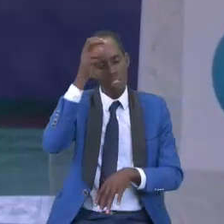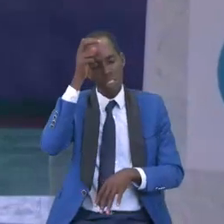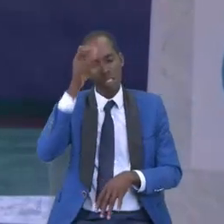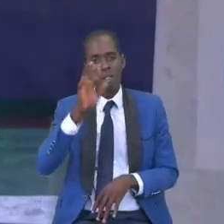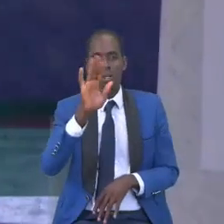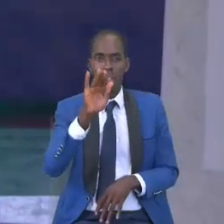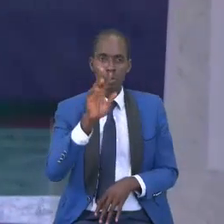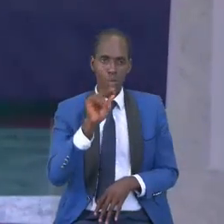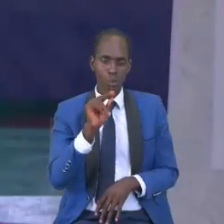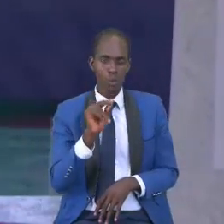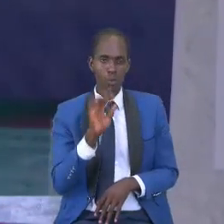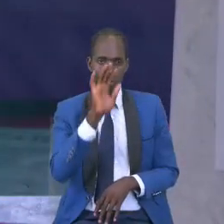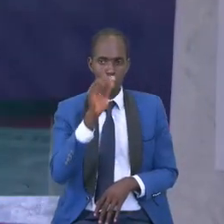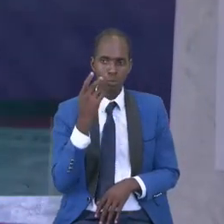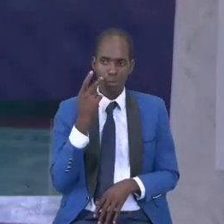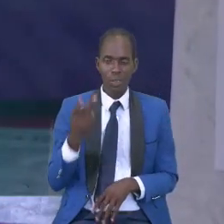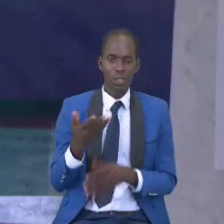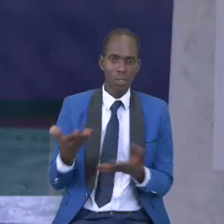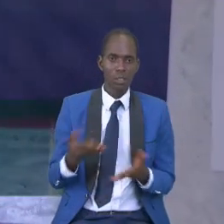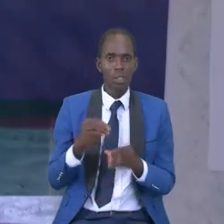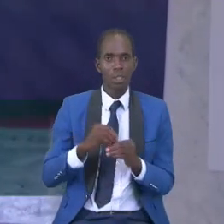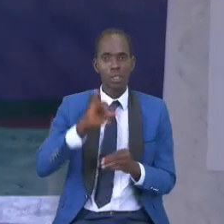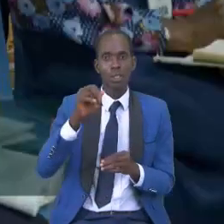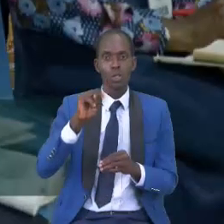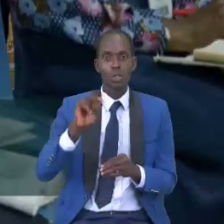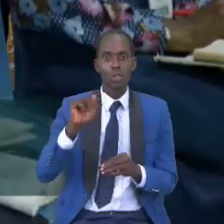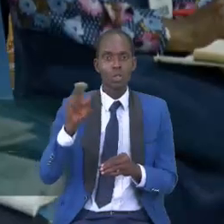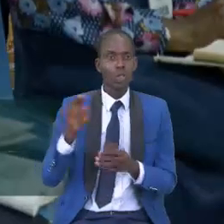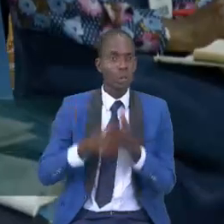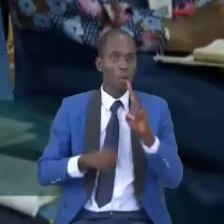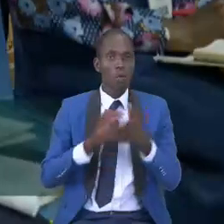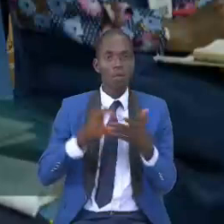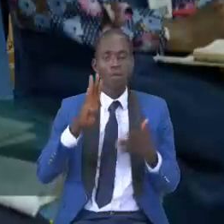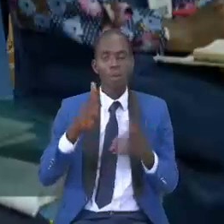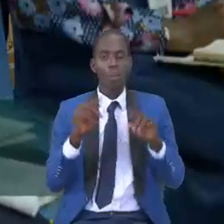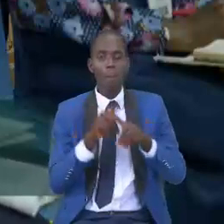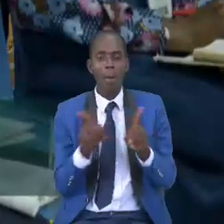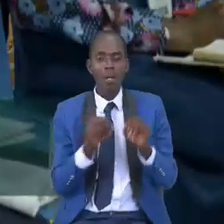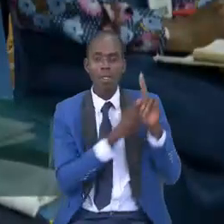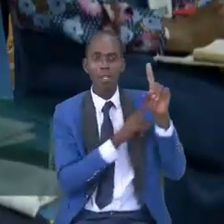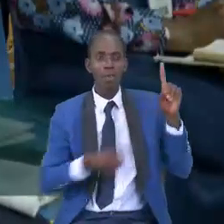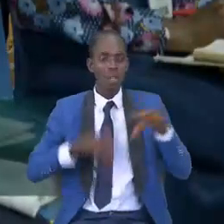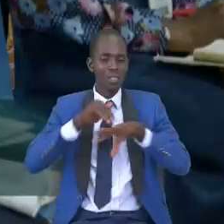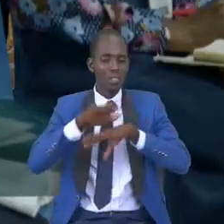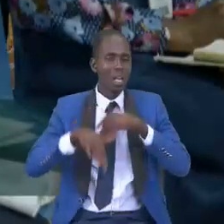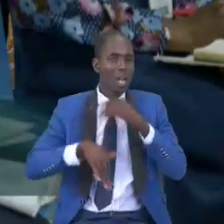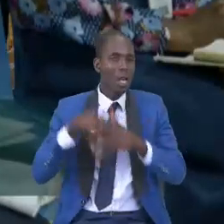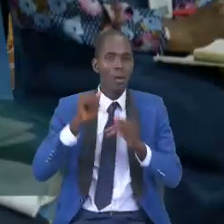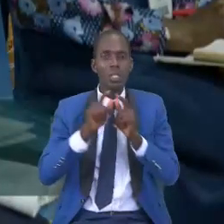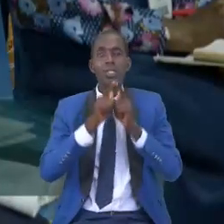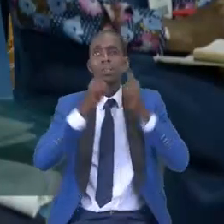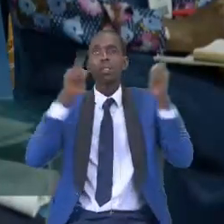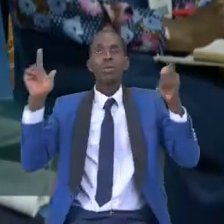In Jonah chapter 1, verse 4, but the Lord sent out a great wind into the